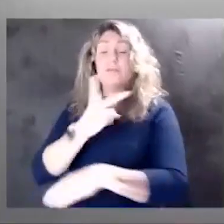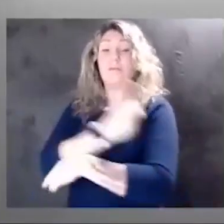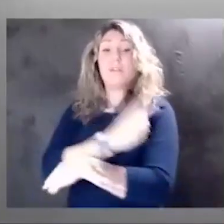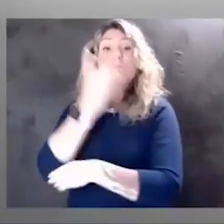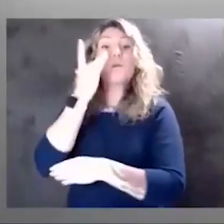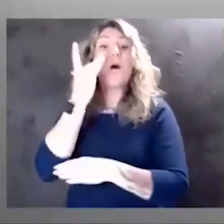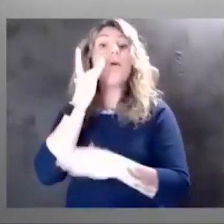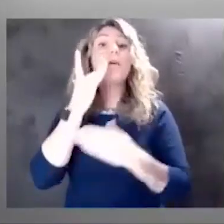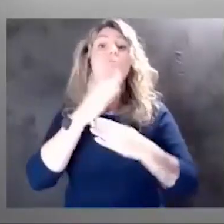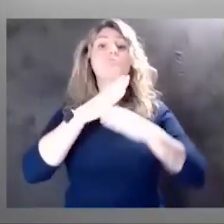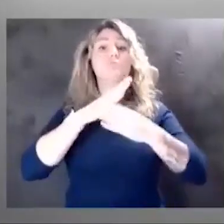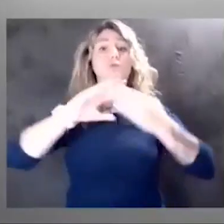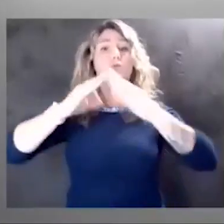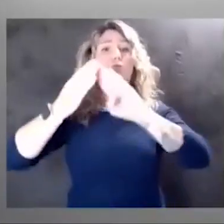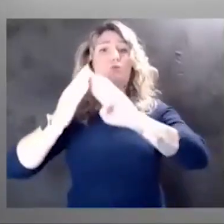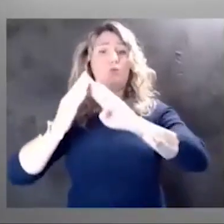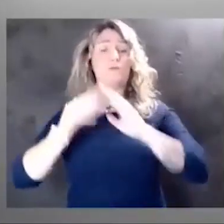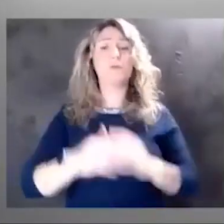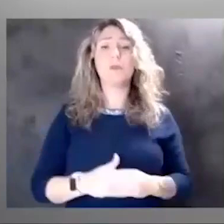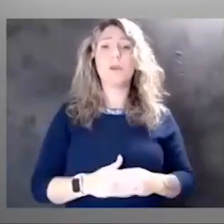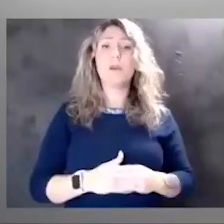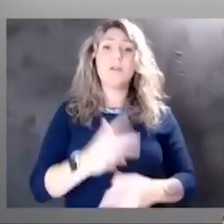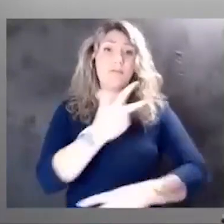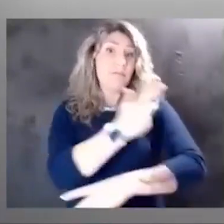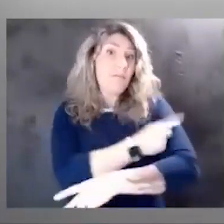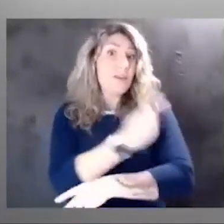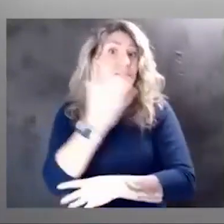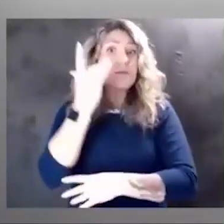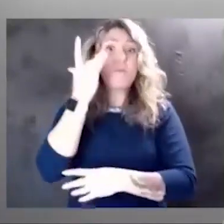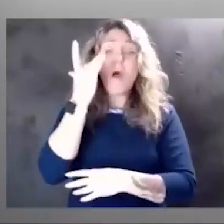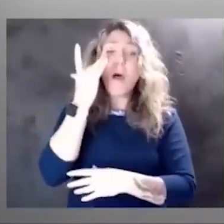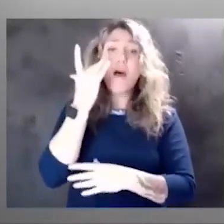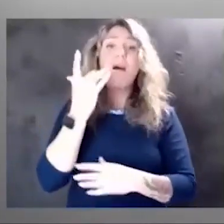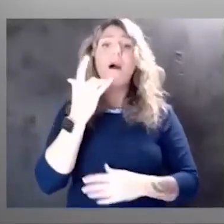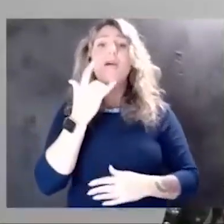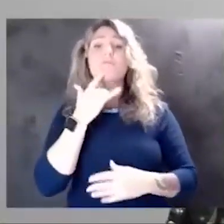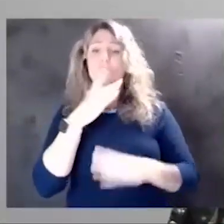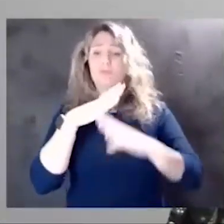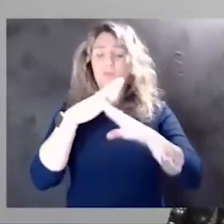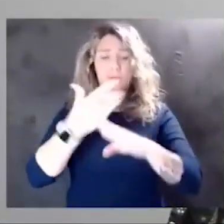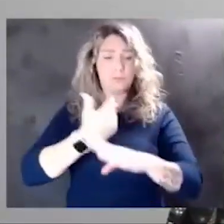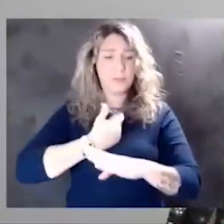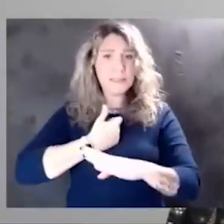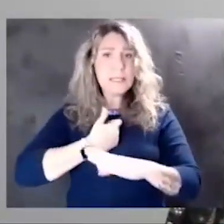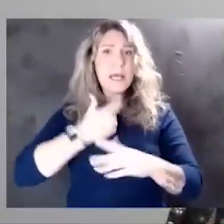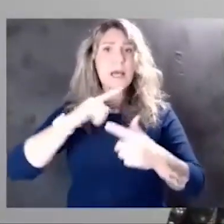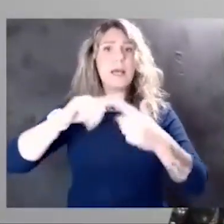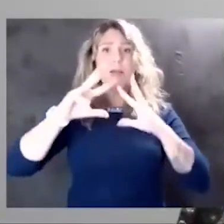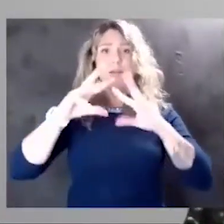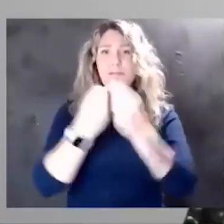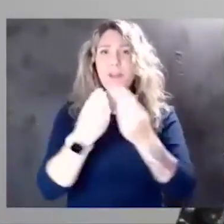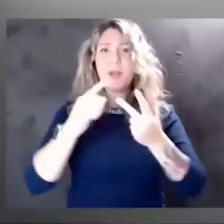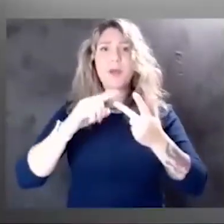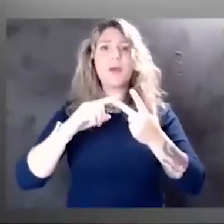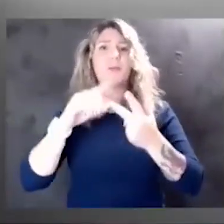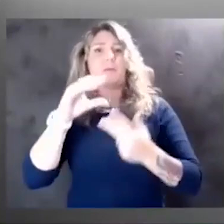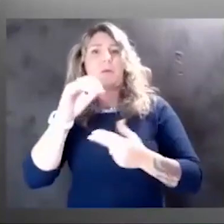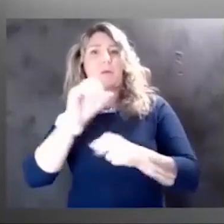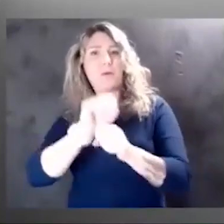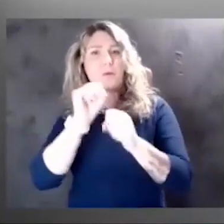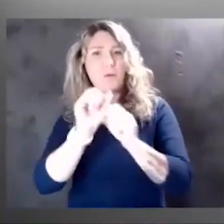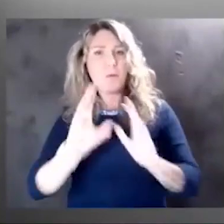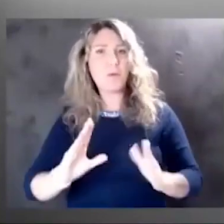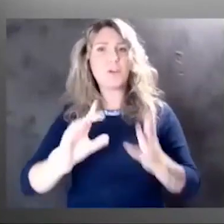I vaccinate because I want to protect myself, family, co-workers, and my community. So I can